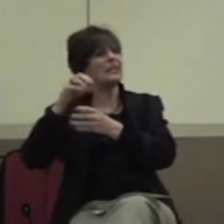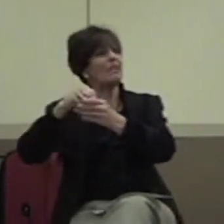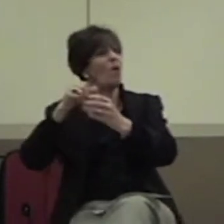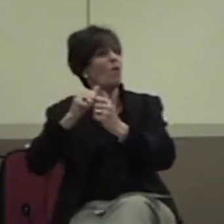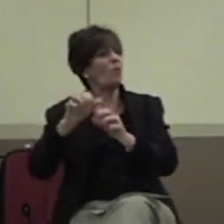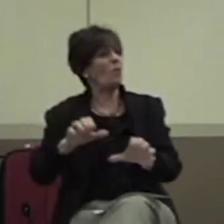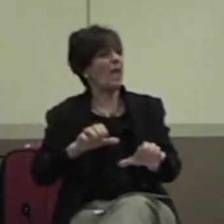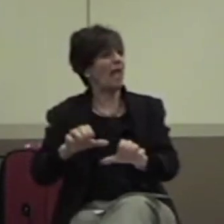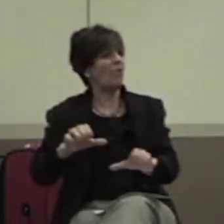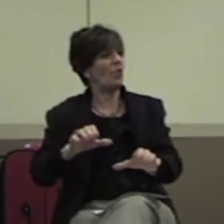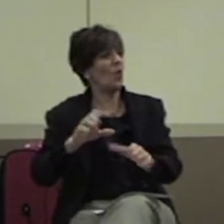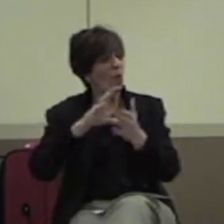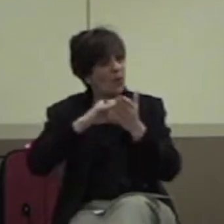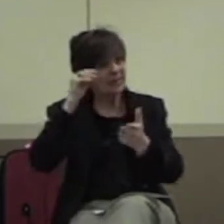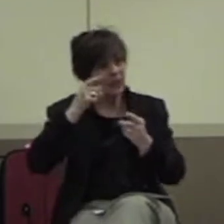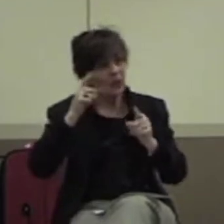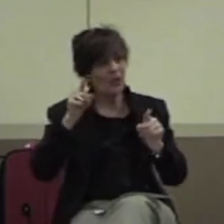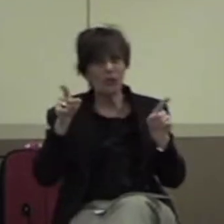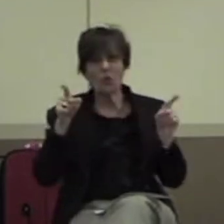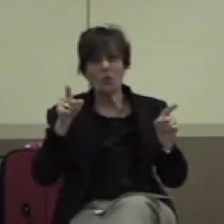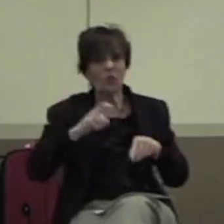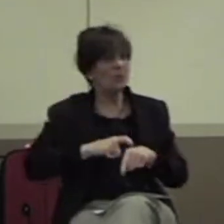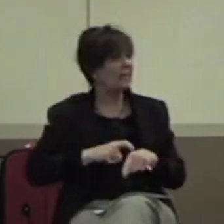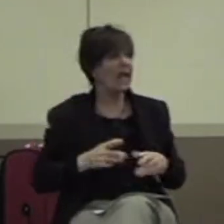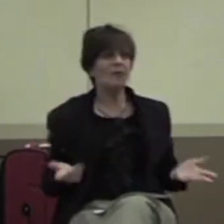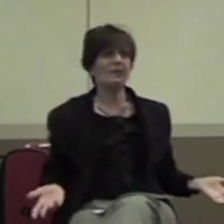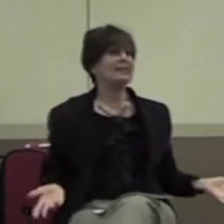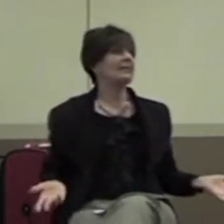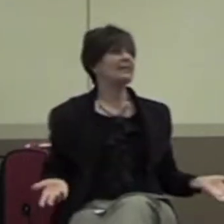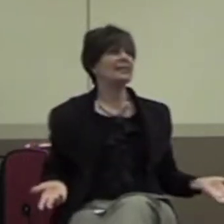behavior? Was he learning during any of those times?